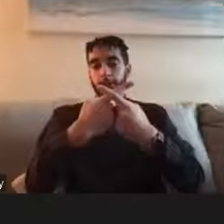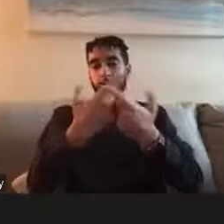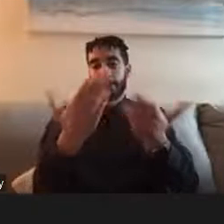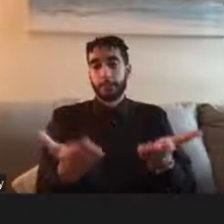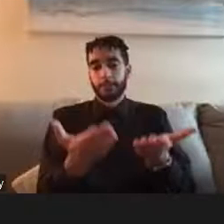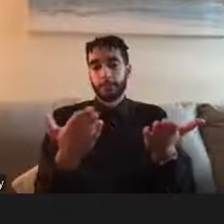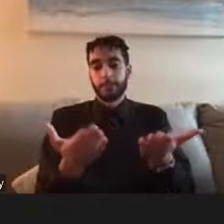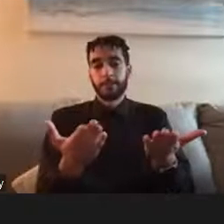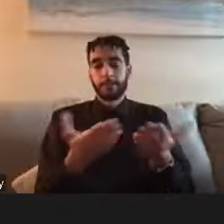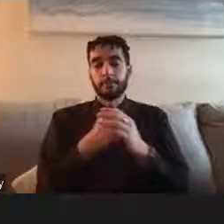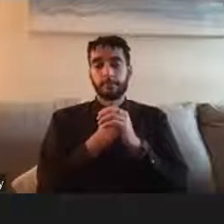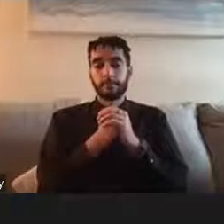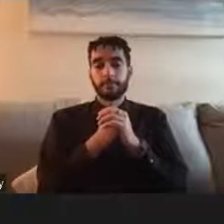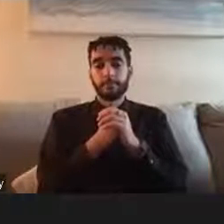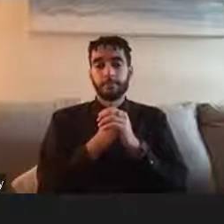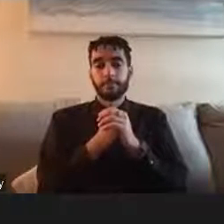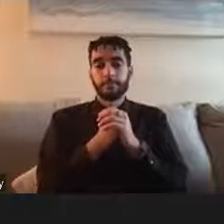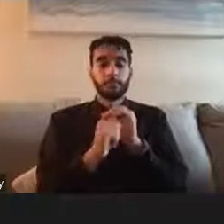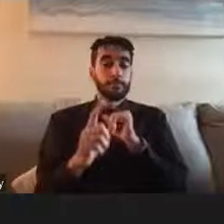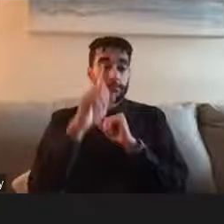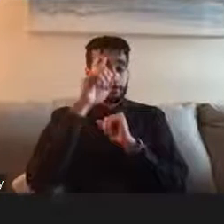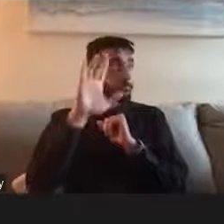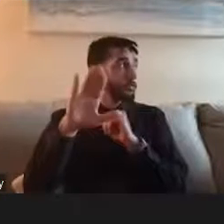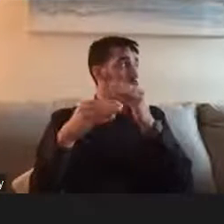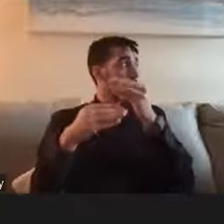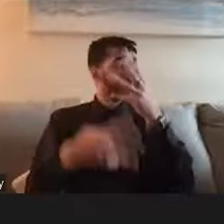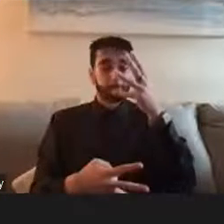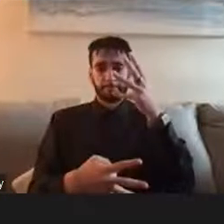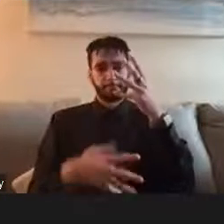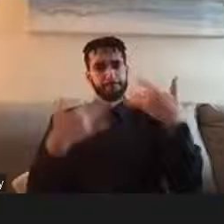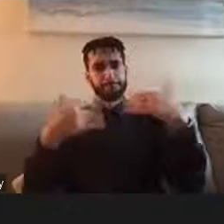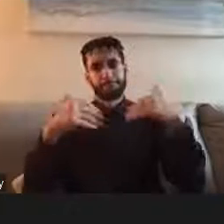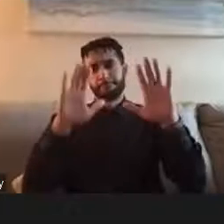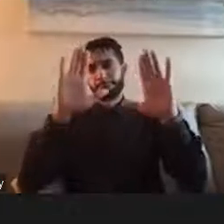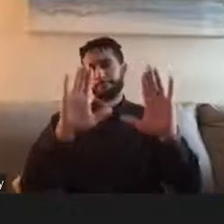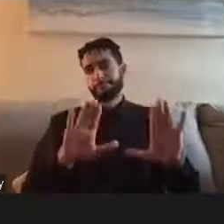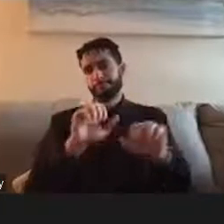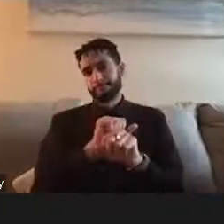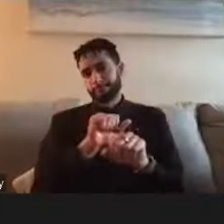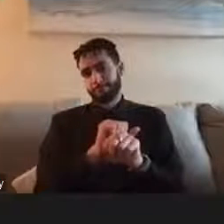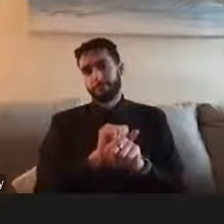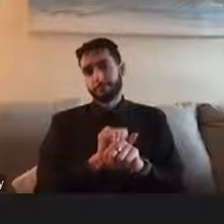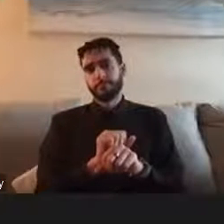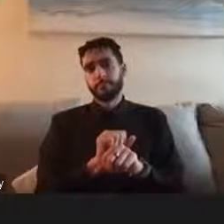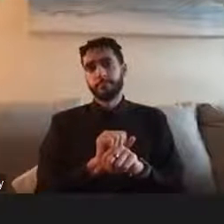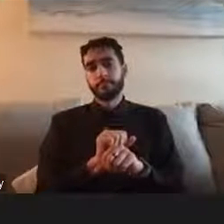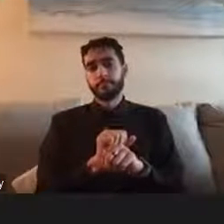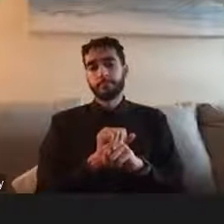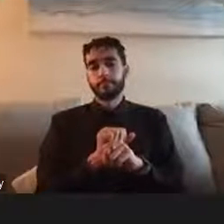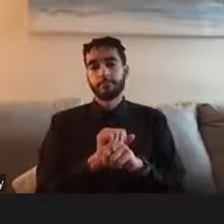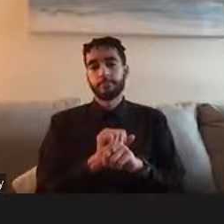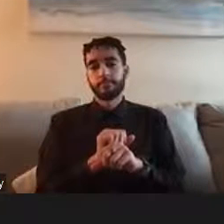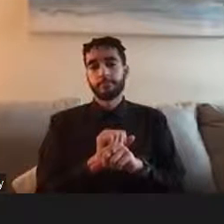And you know, thinking of your list, you did just a great job presenting all of those items. The part